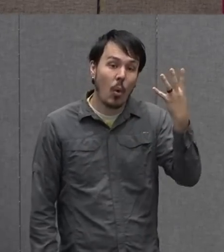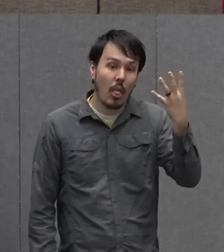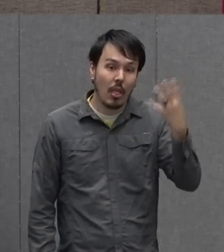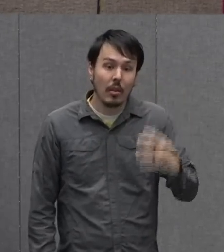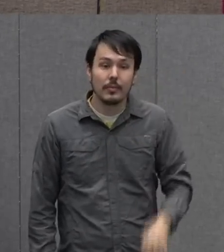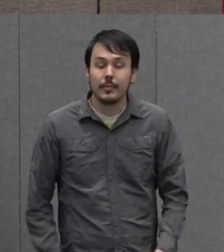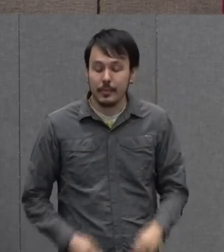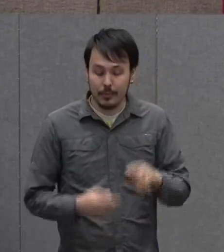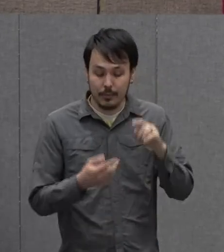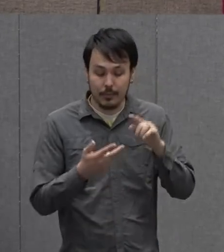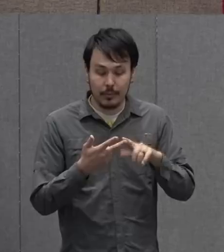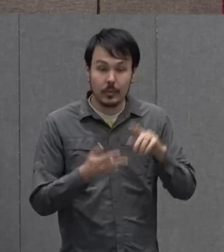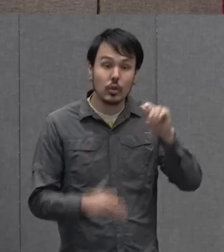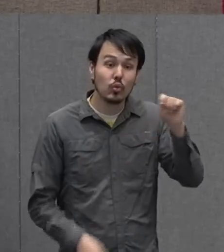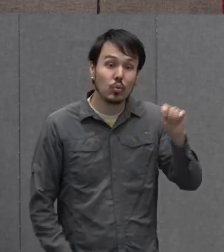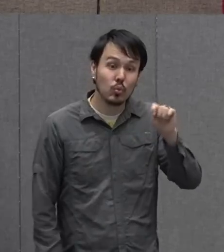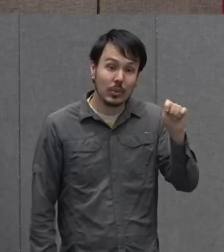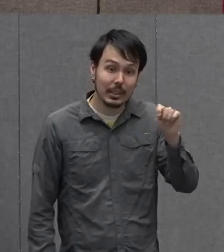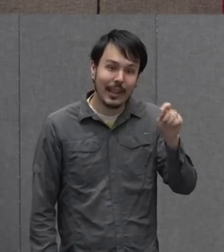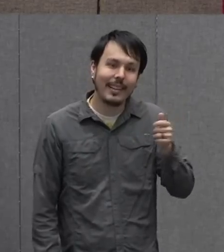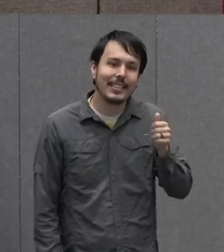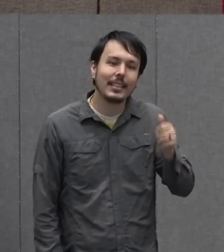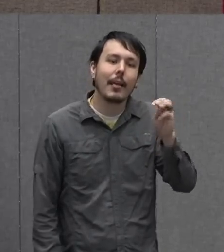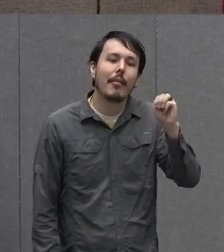Tuesday is May 5th.